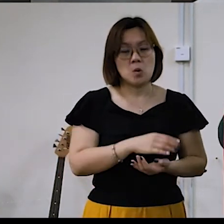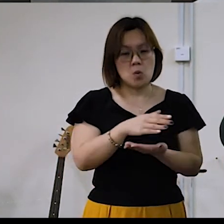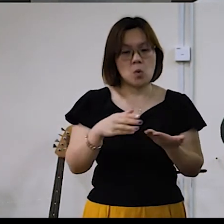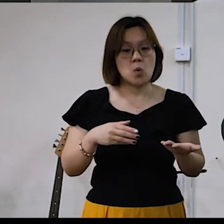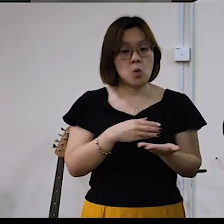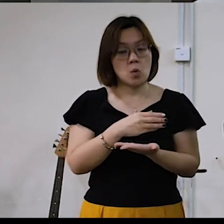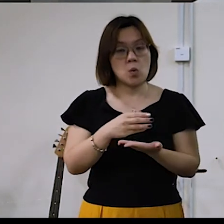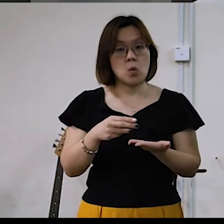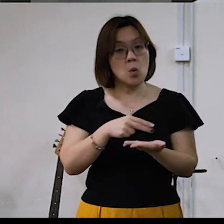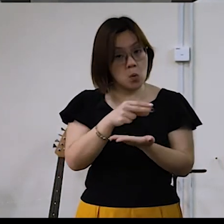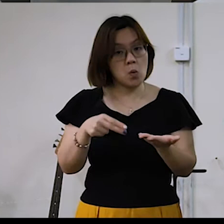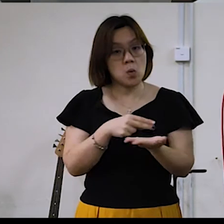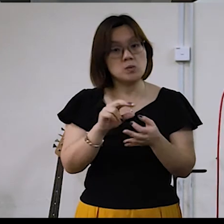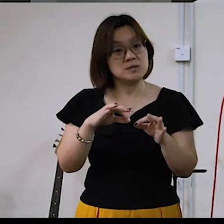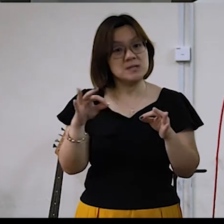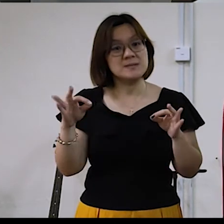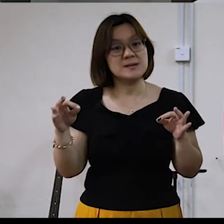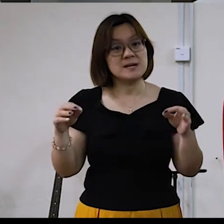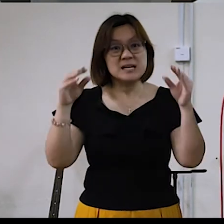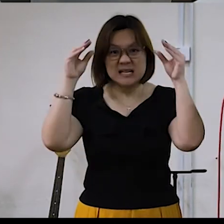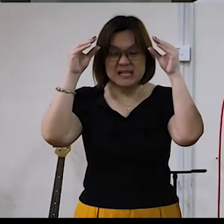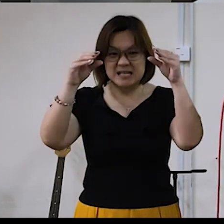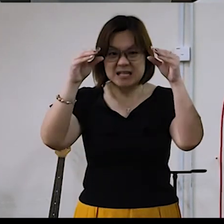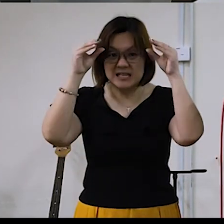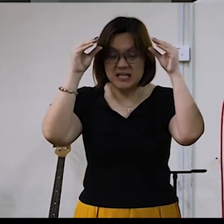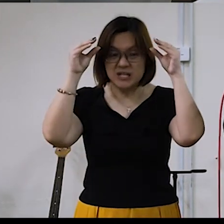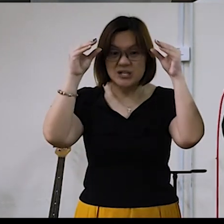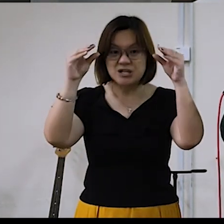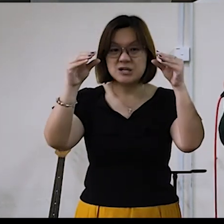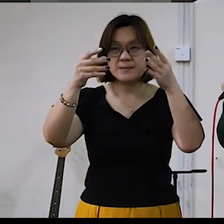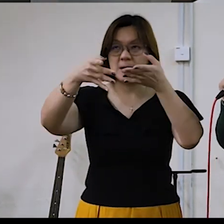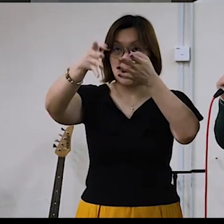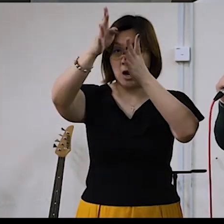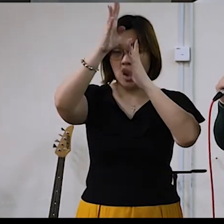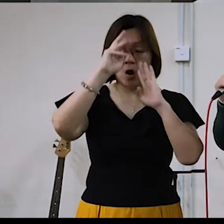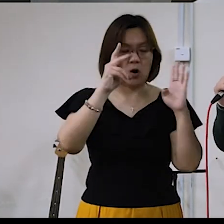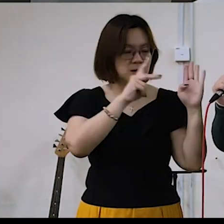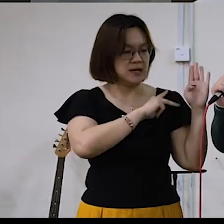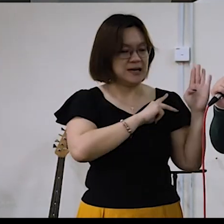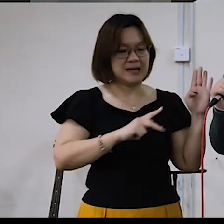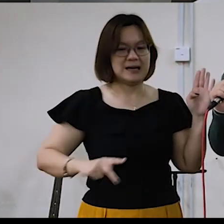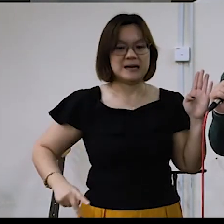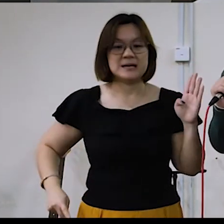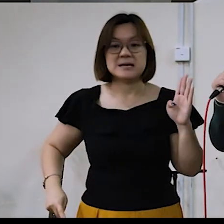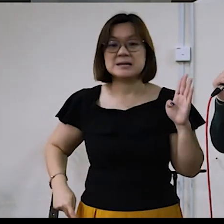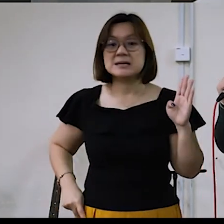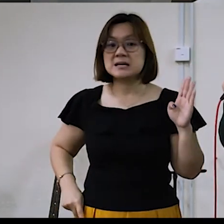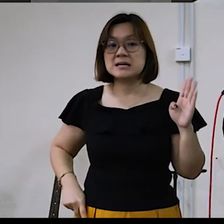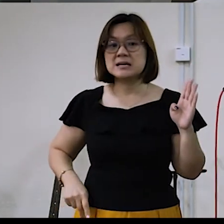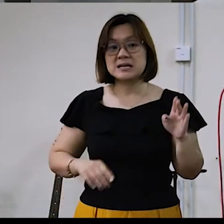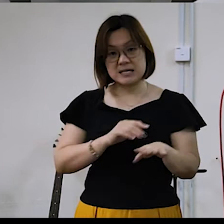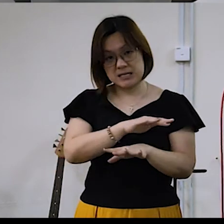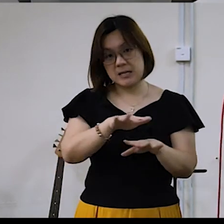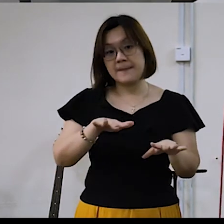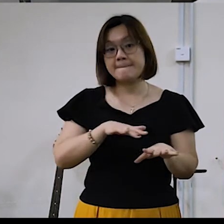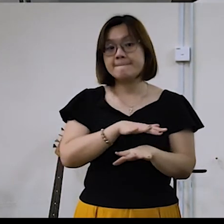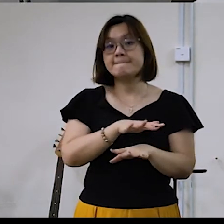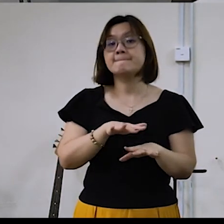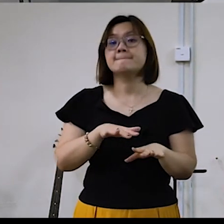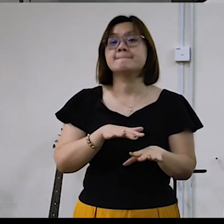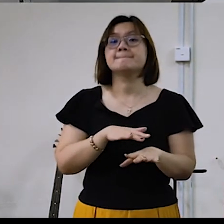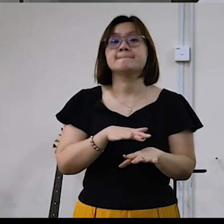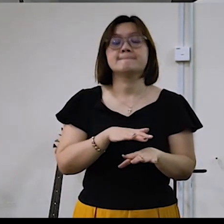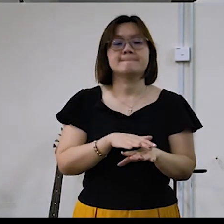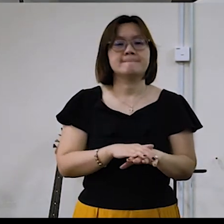this week. Because I only have a few minutes every Sunday. I can't be like digging deeper into the verses, then I won't have time to say